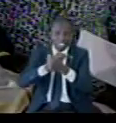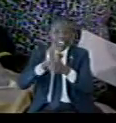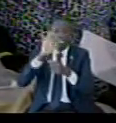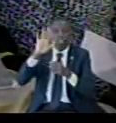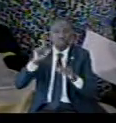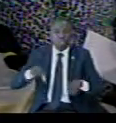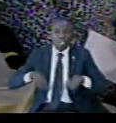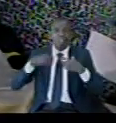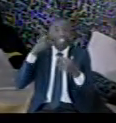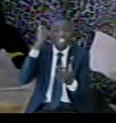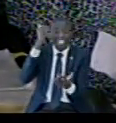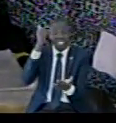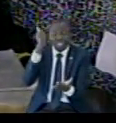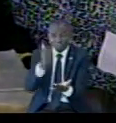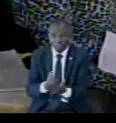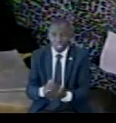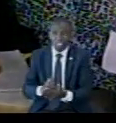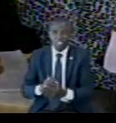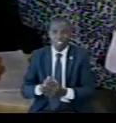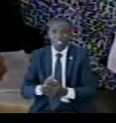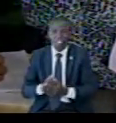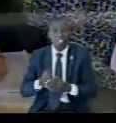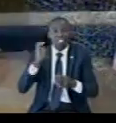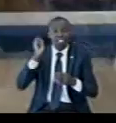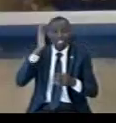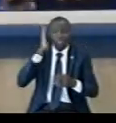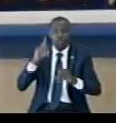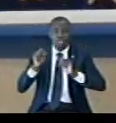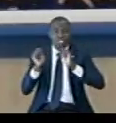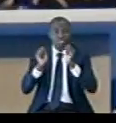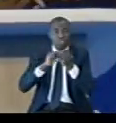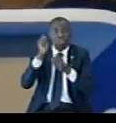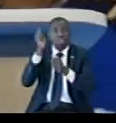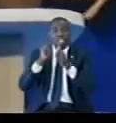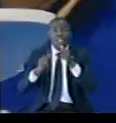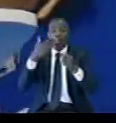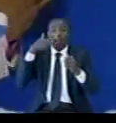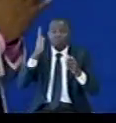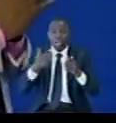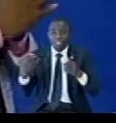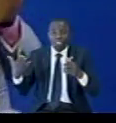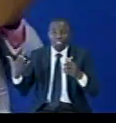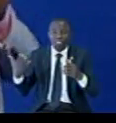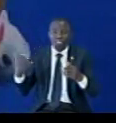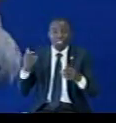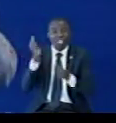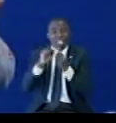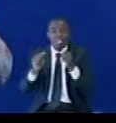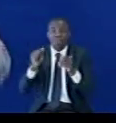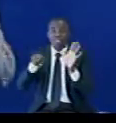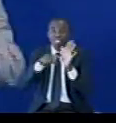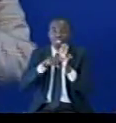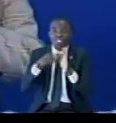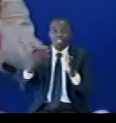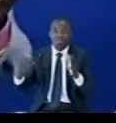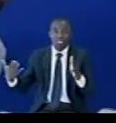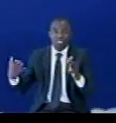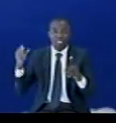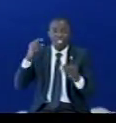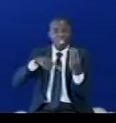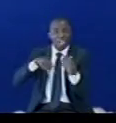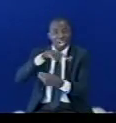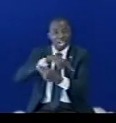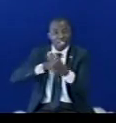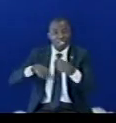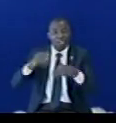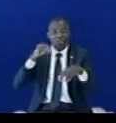life. Amen. It will turn every bad thing, every negative thing